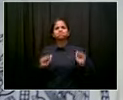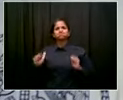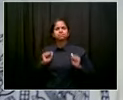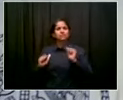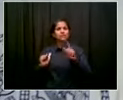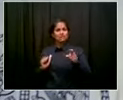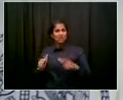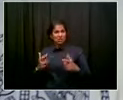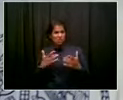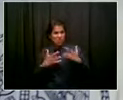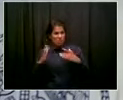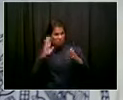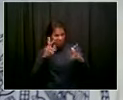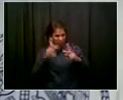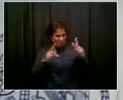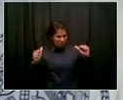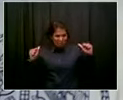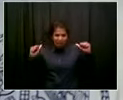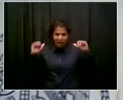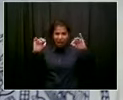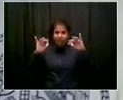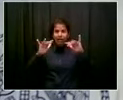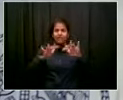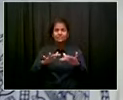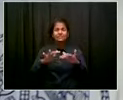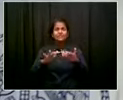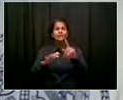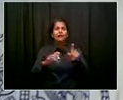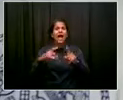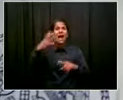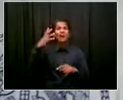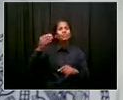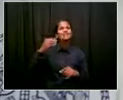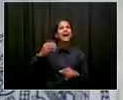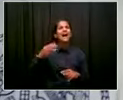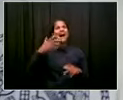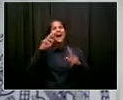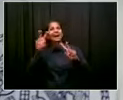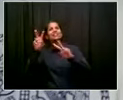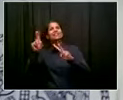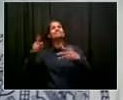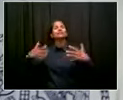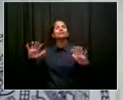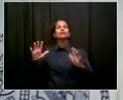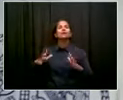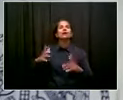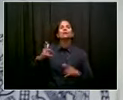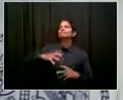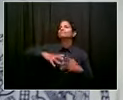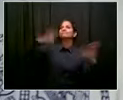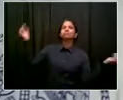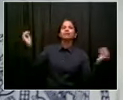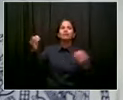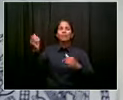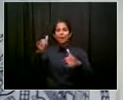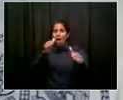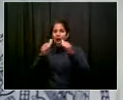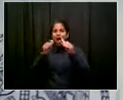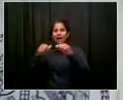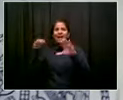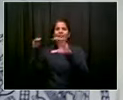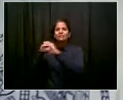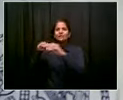indoors after the event so on your previous point i'm not going to prognosticate about different